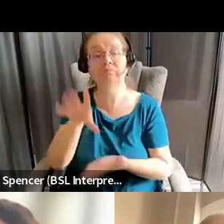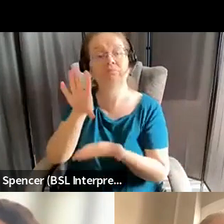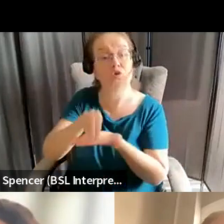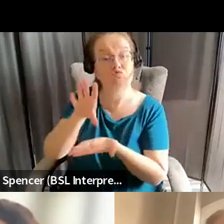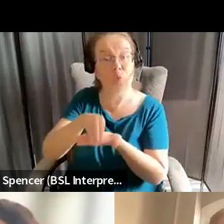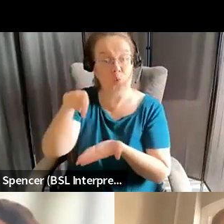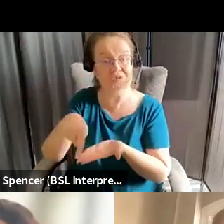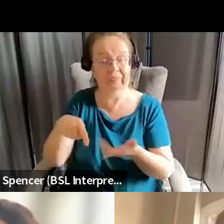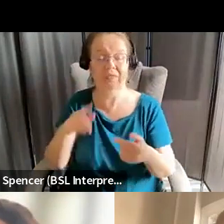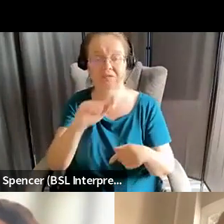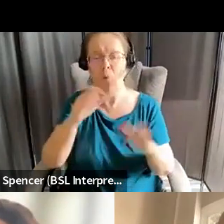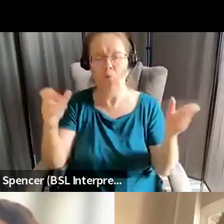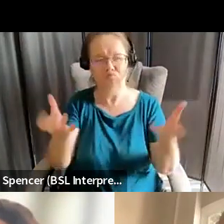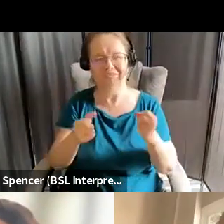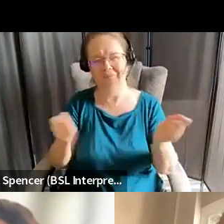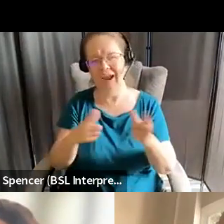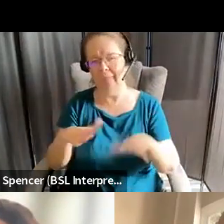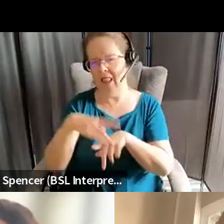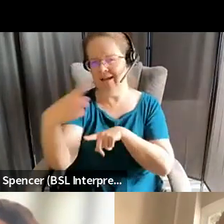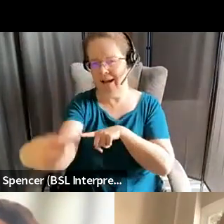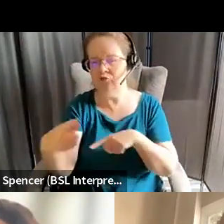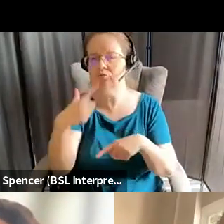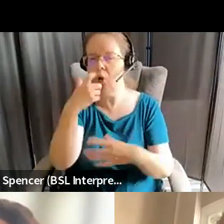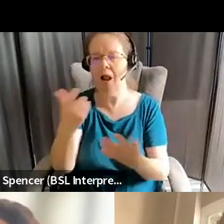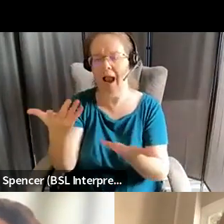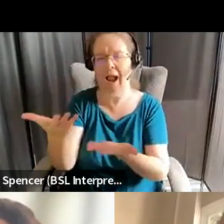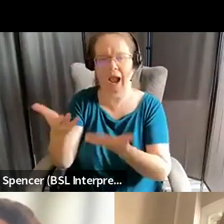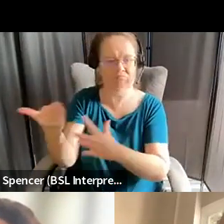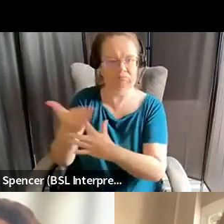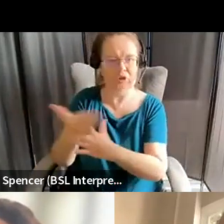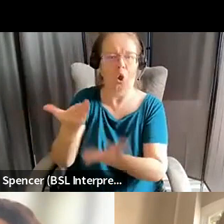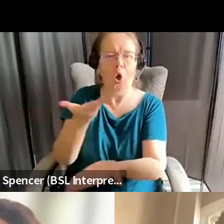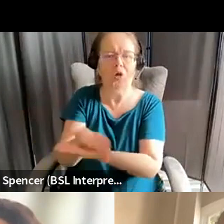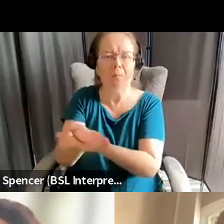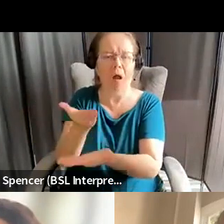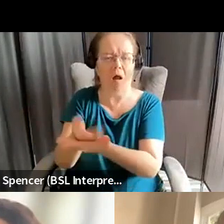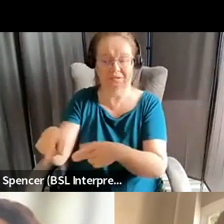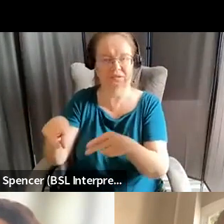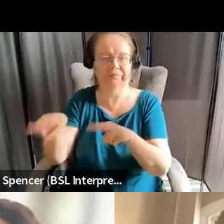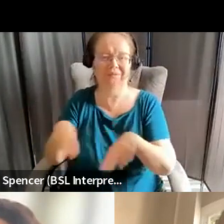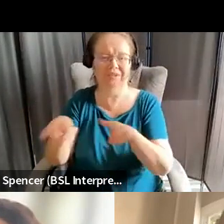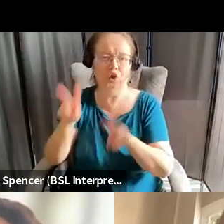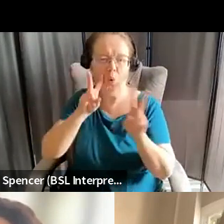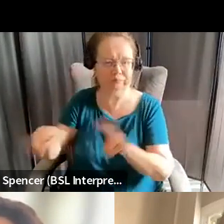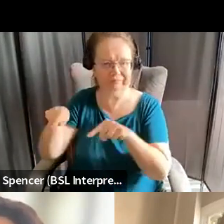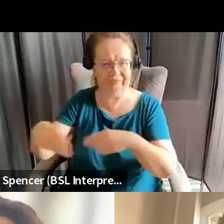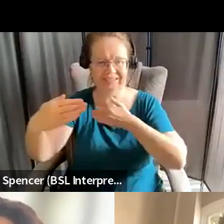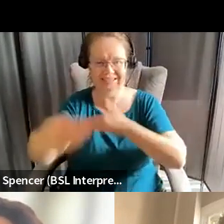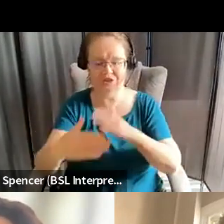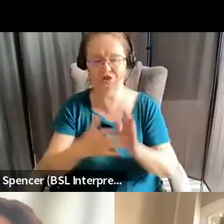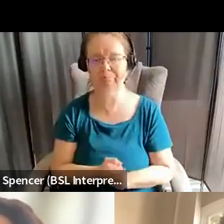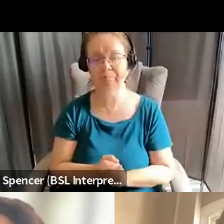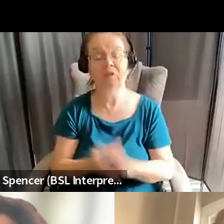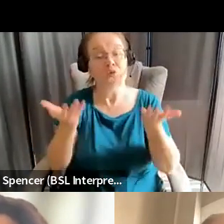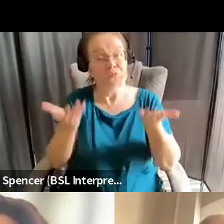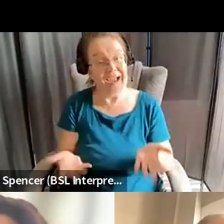up will receive an email next week providing them access to the on-demand video version of the session. So now on to the session